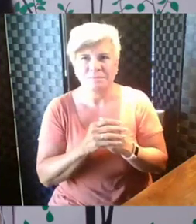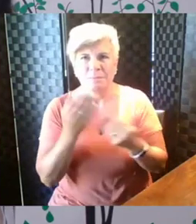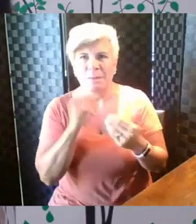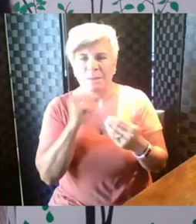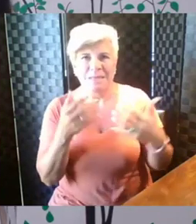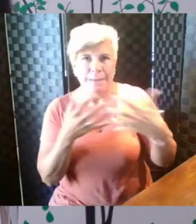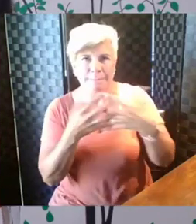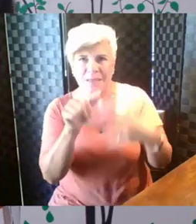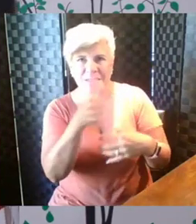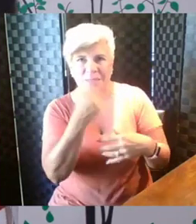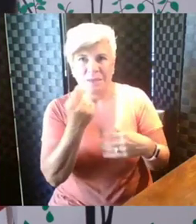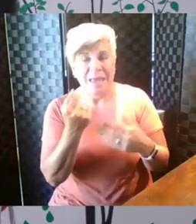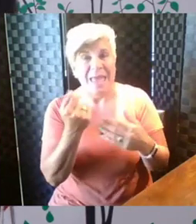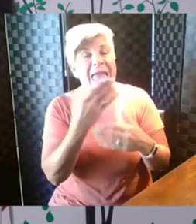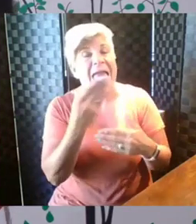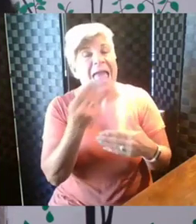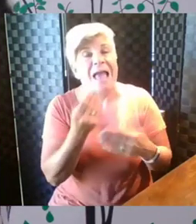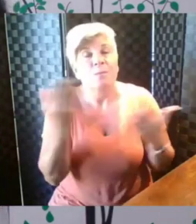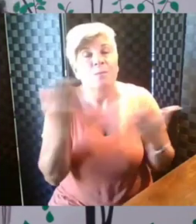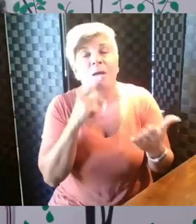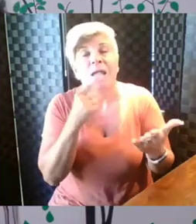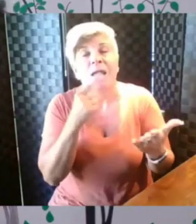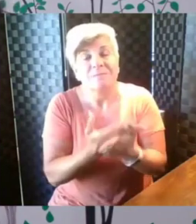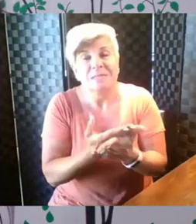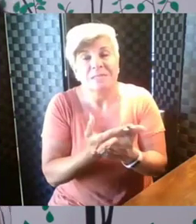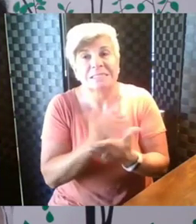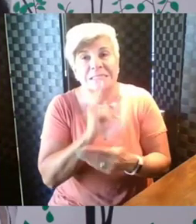would not belong and what our evidence is.